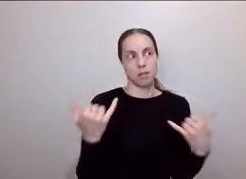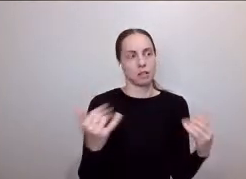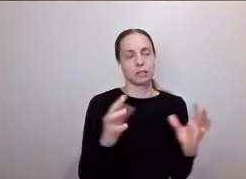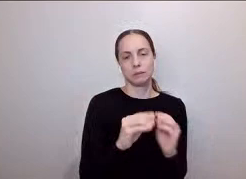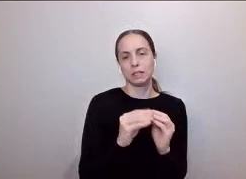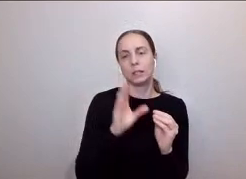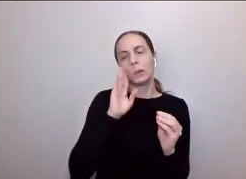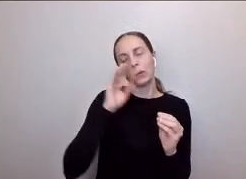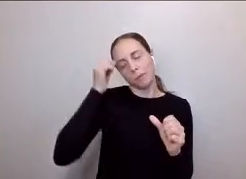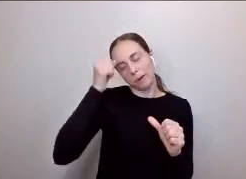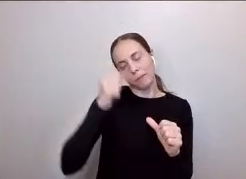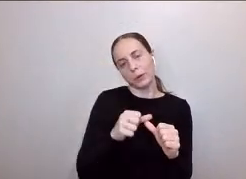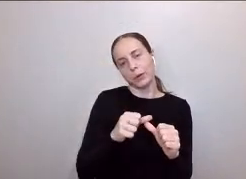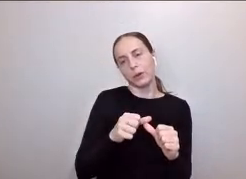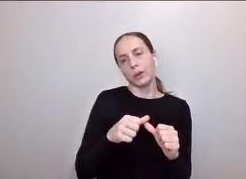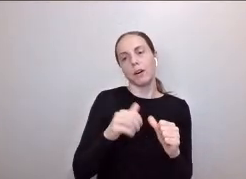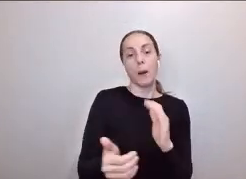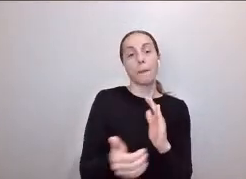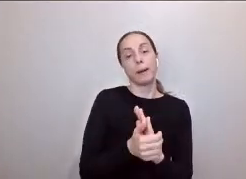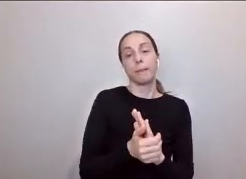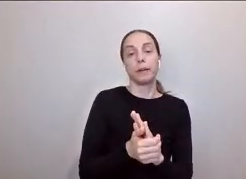Amendment 14A5,